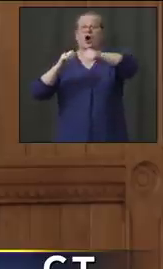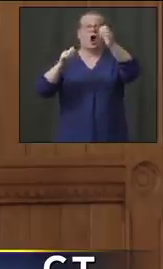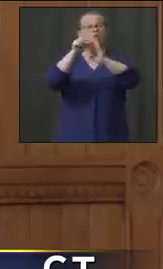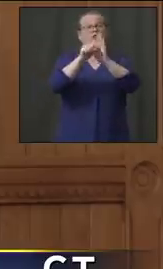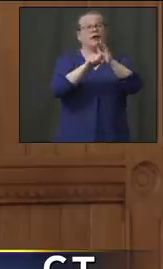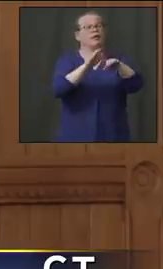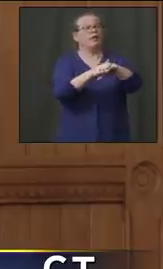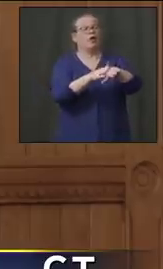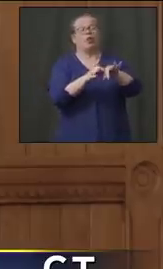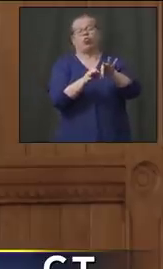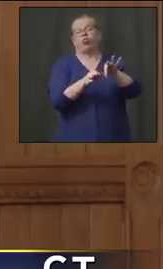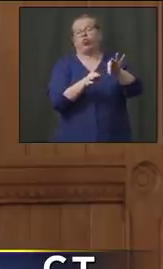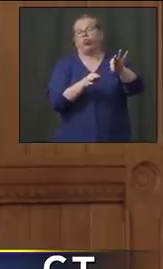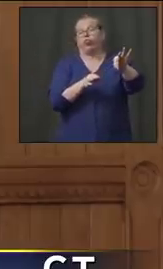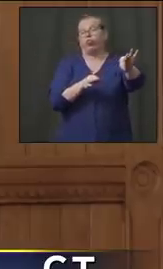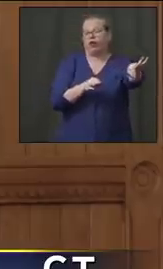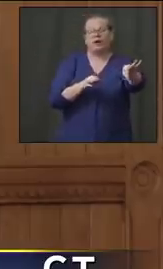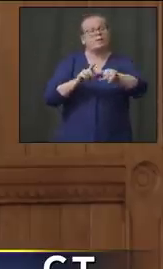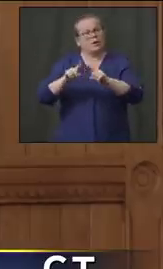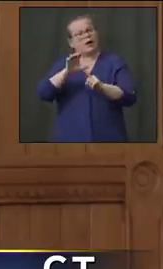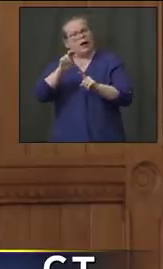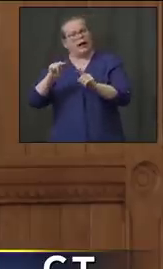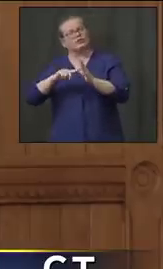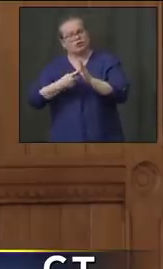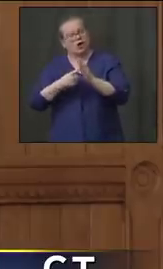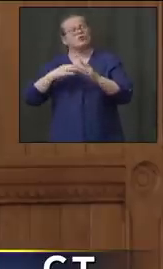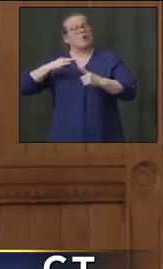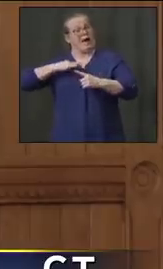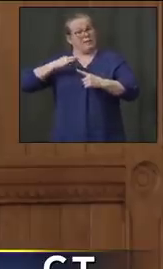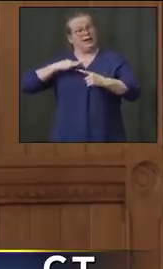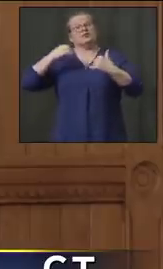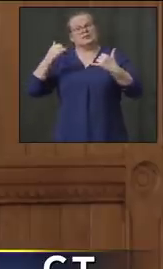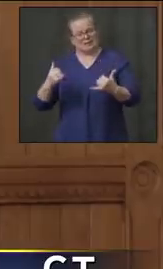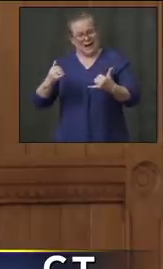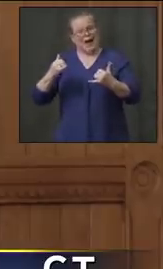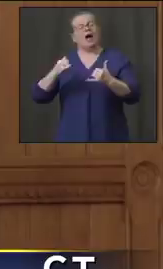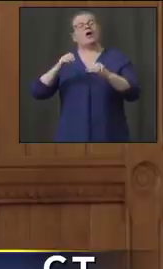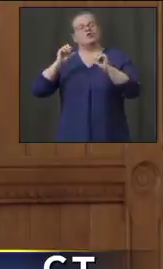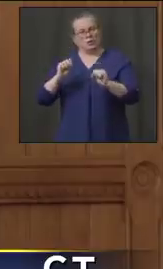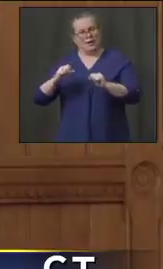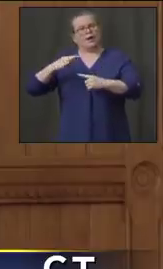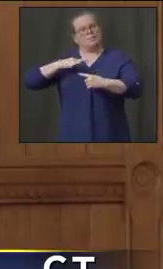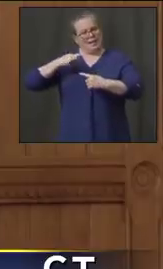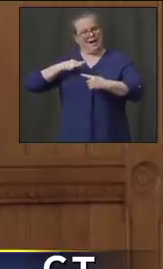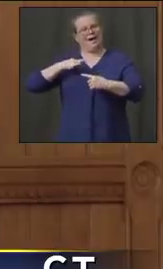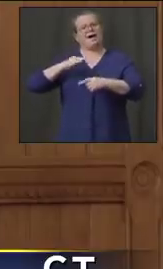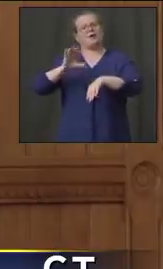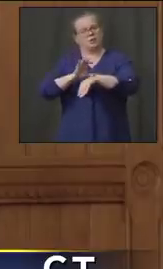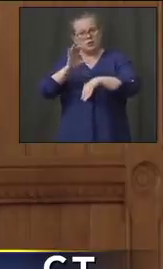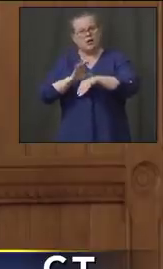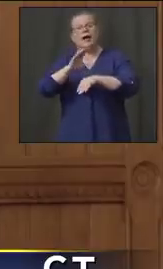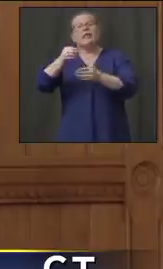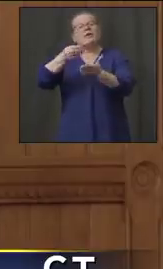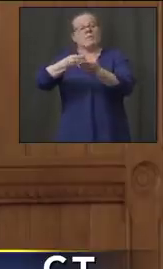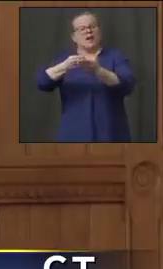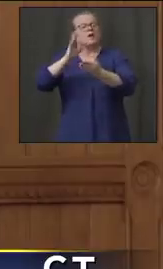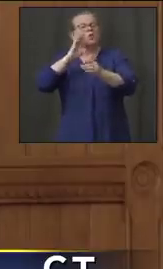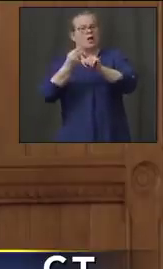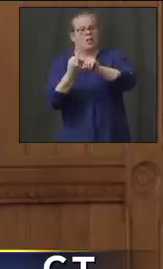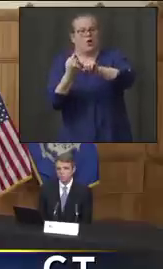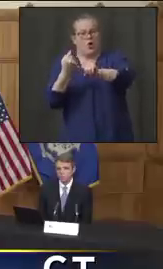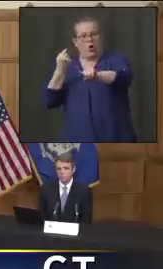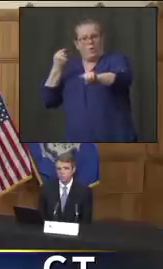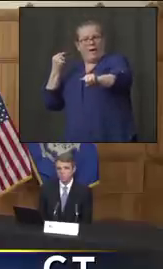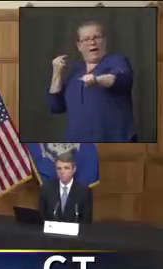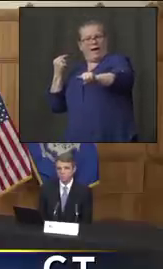states. But applications are being accepted now, and then the money will be going out as soon as possible. And it is retroactive. I was referring to, it's